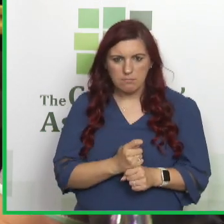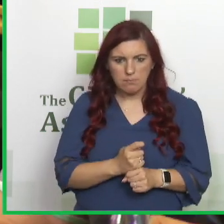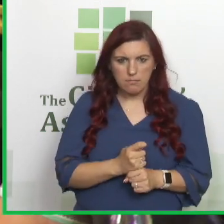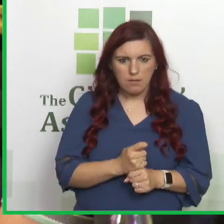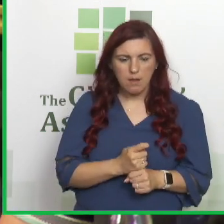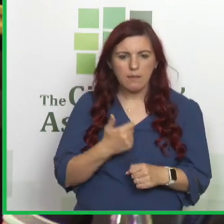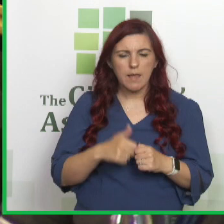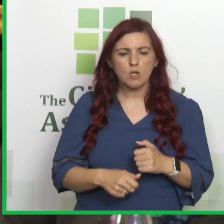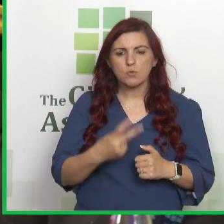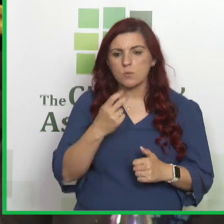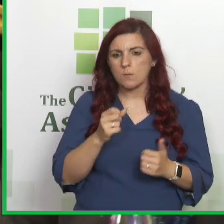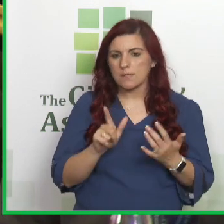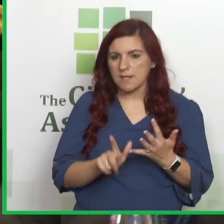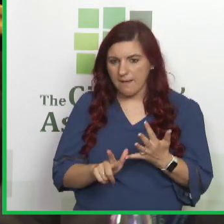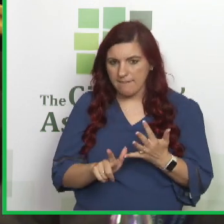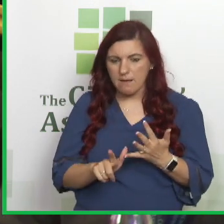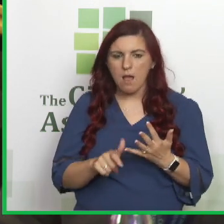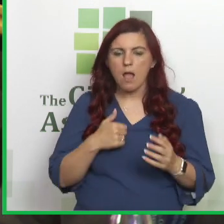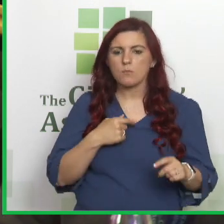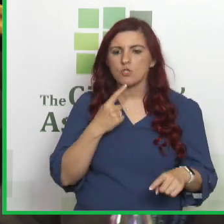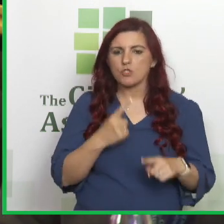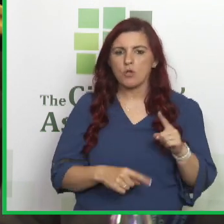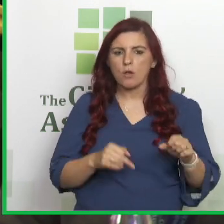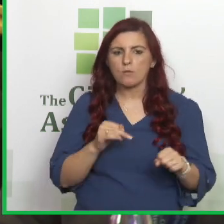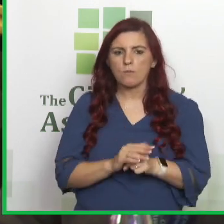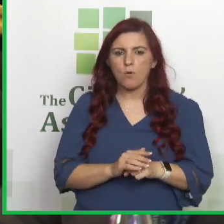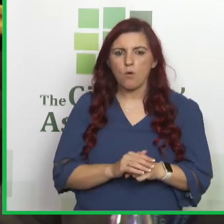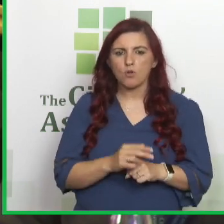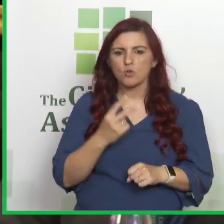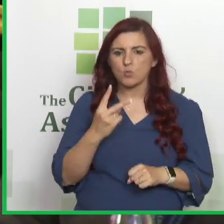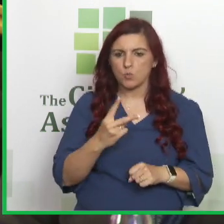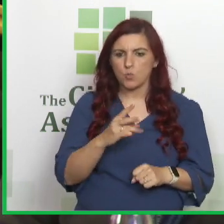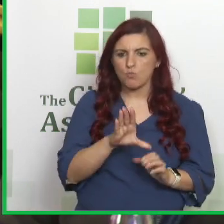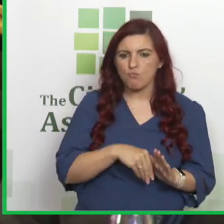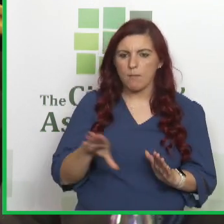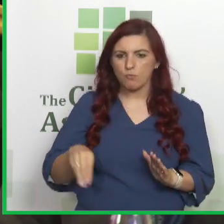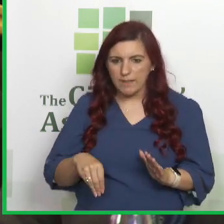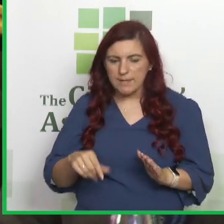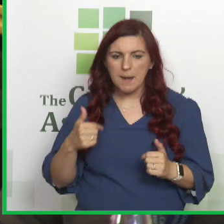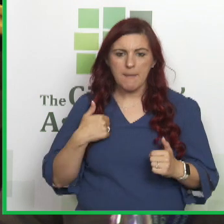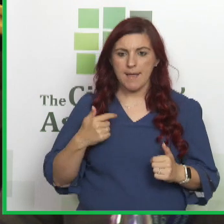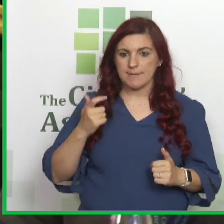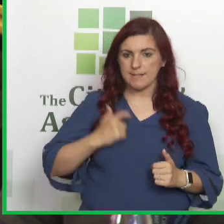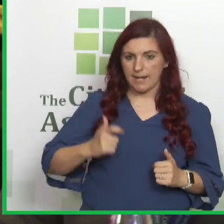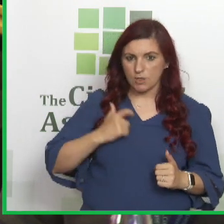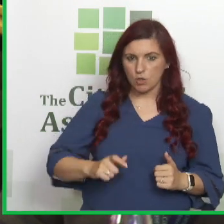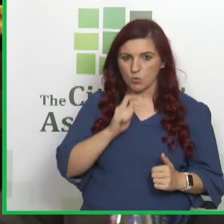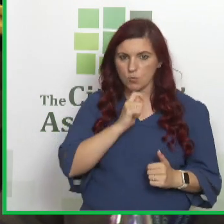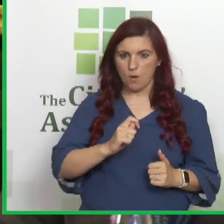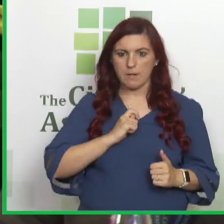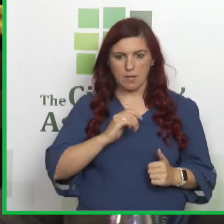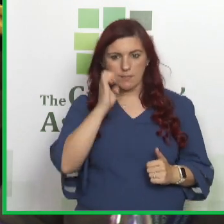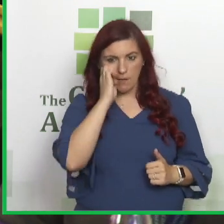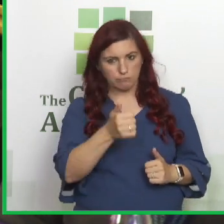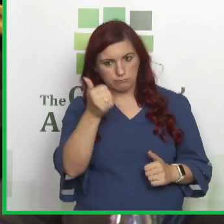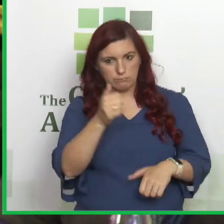In 2007, I was charged for 2 robberies, and my solicitor told me to expect a prison